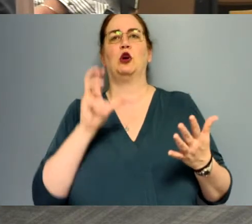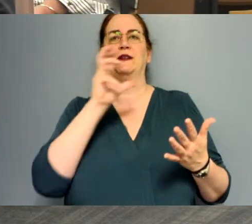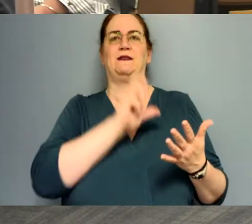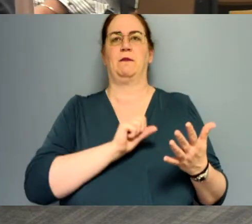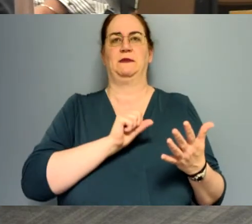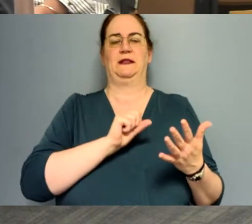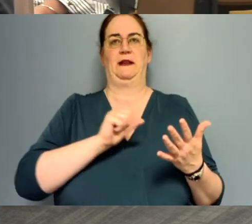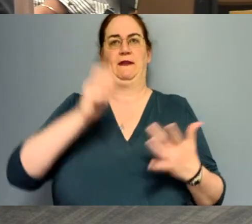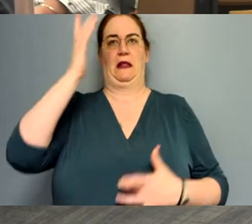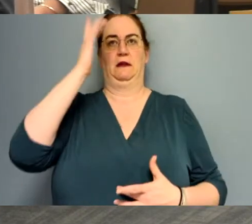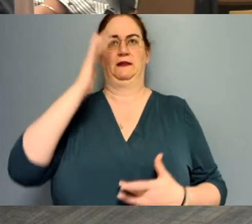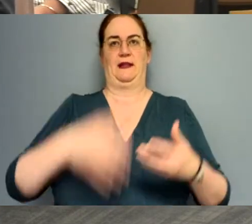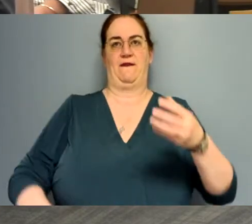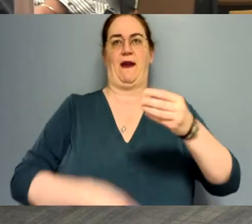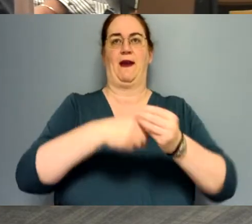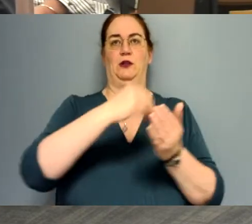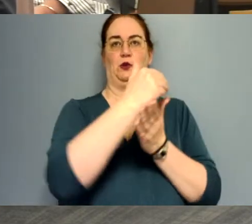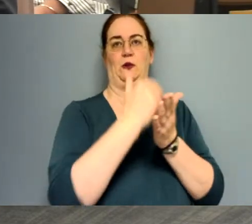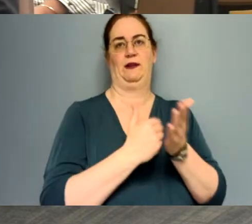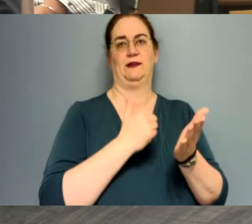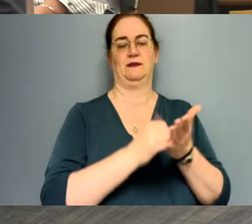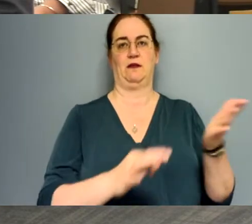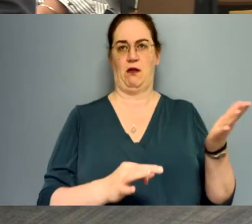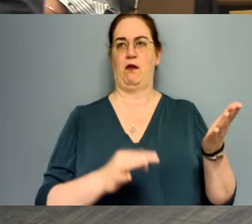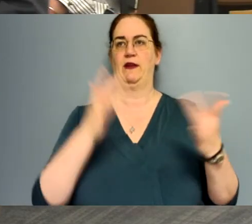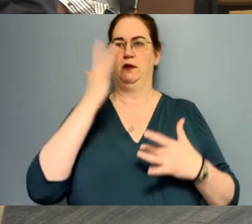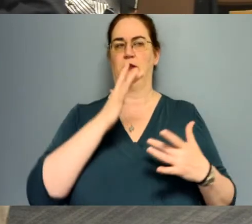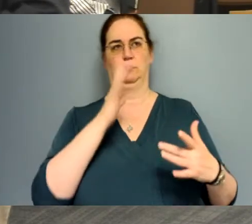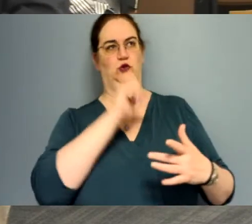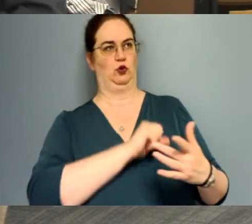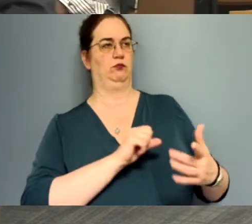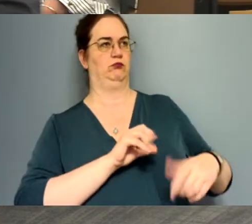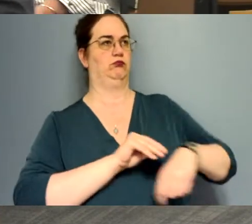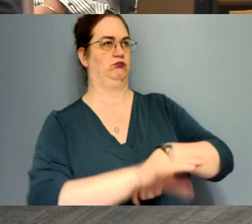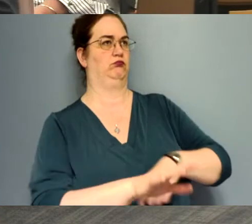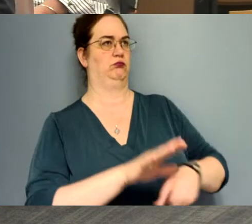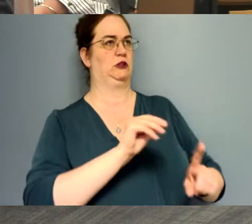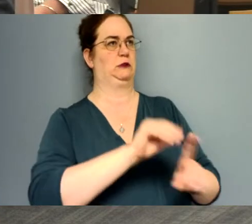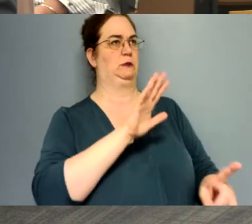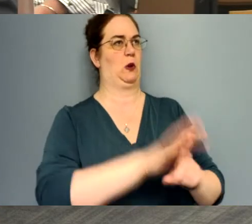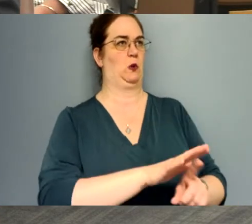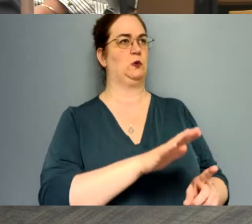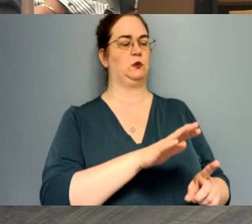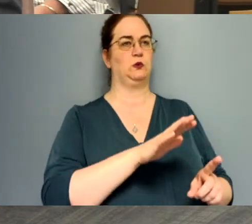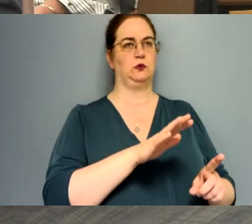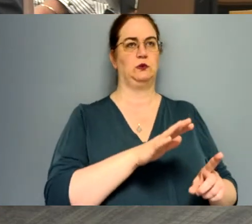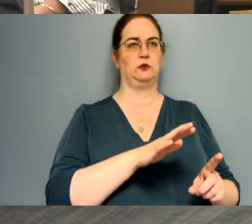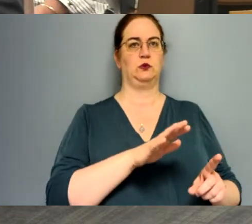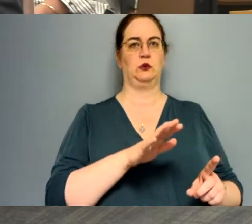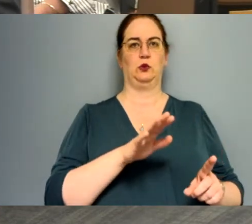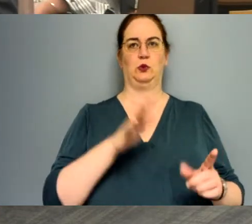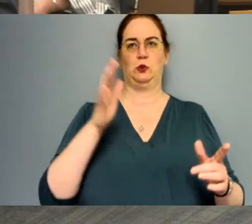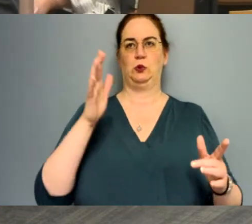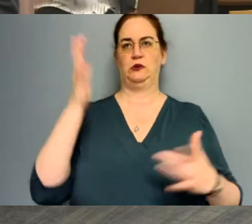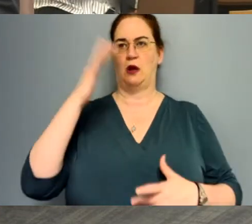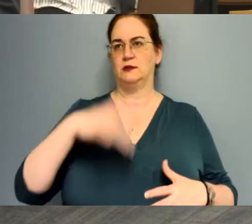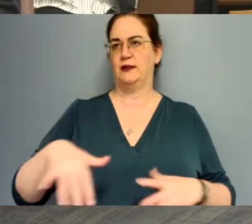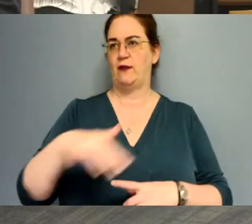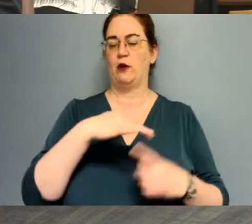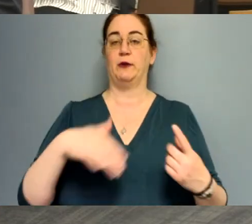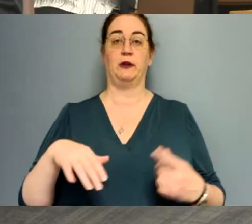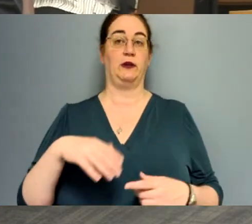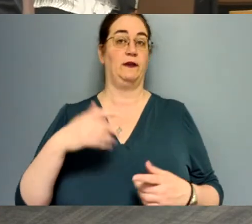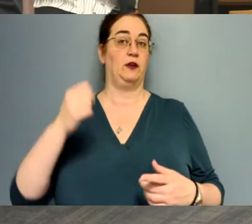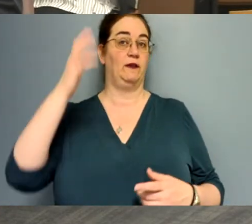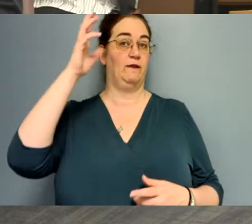to the list of presumptive illnesses for veterans who were exposed to toxic environments, whether it be Vietnam